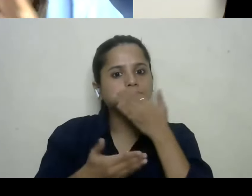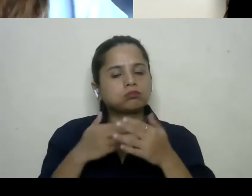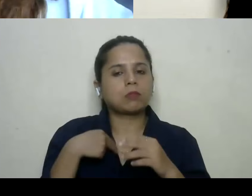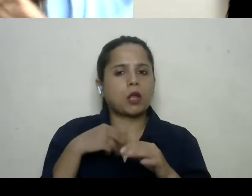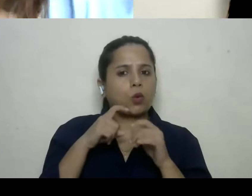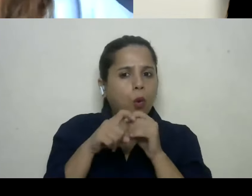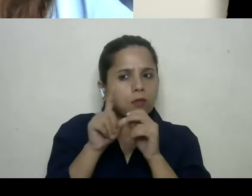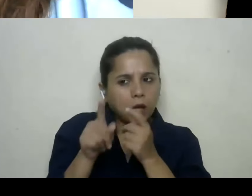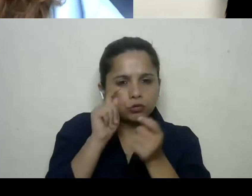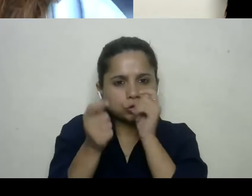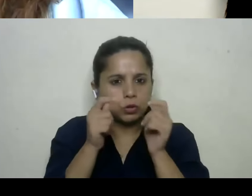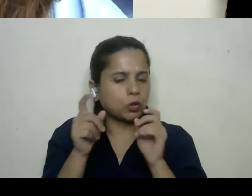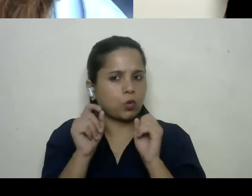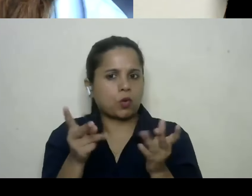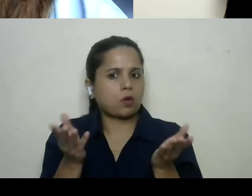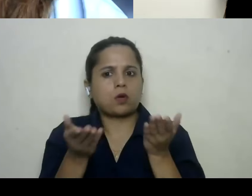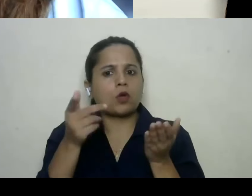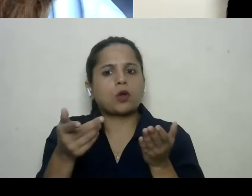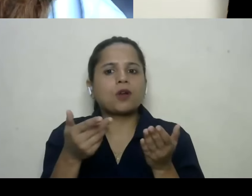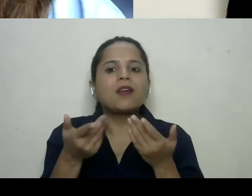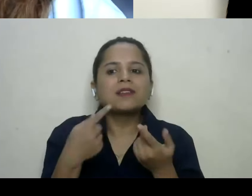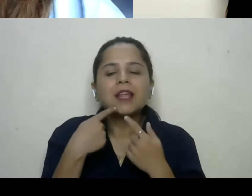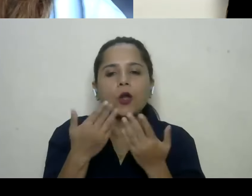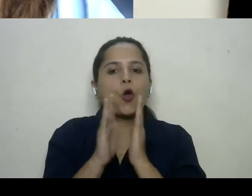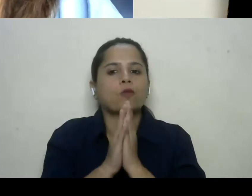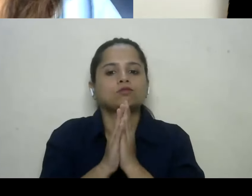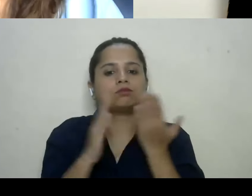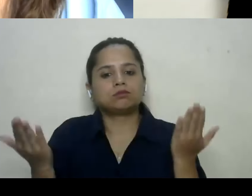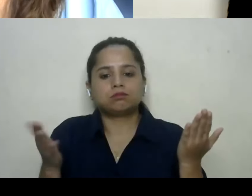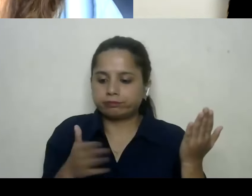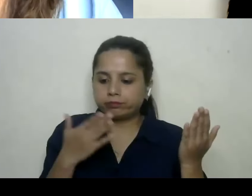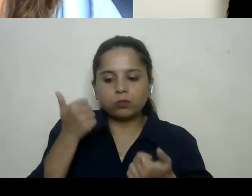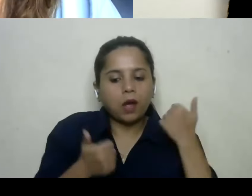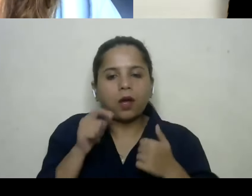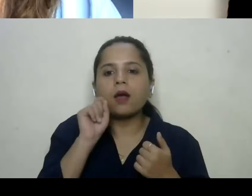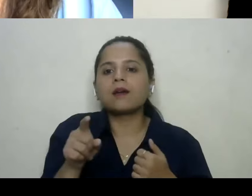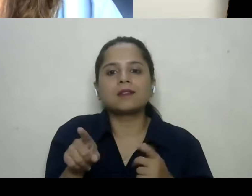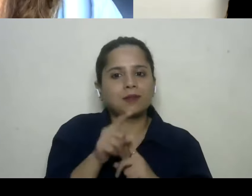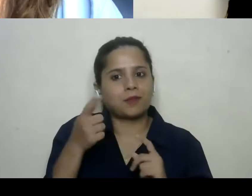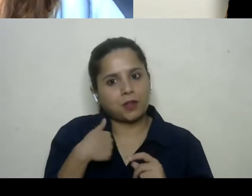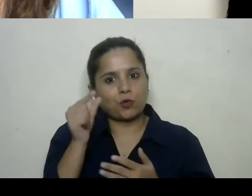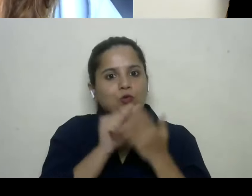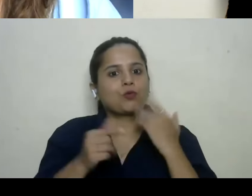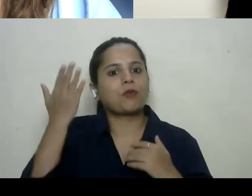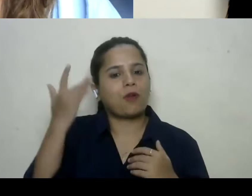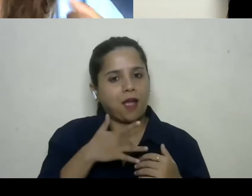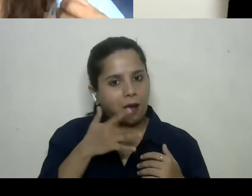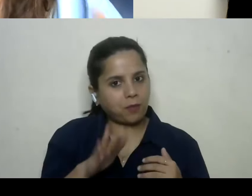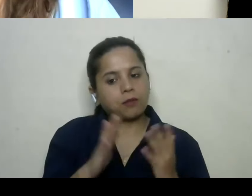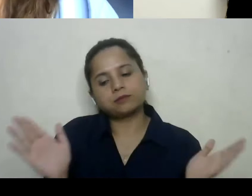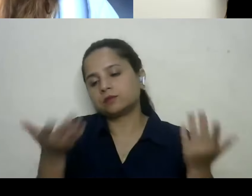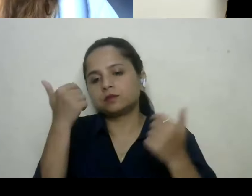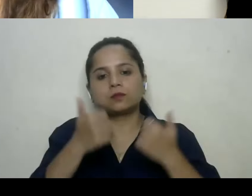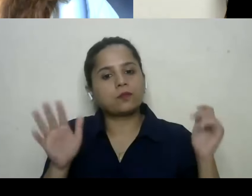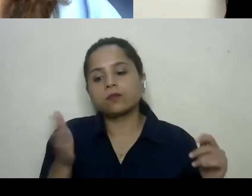way that, okay, go like it's an open book text, a test. We used to have that once in a while in our university also. It's an open book test. You